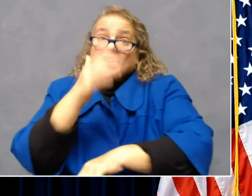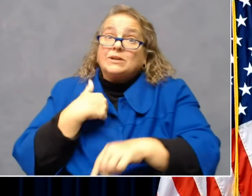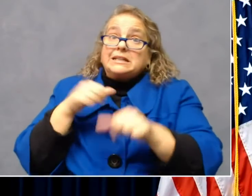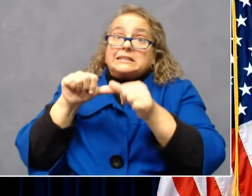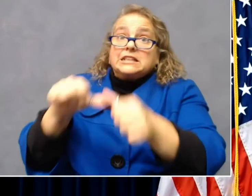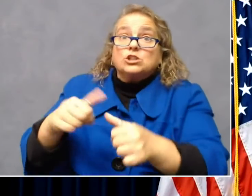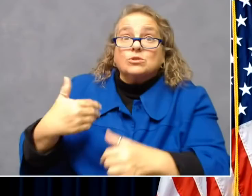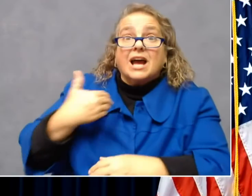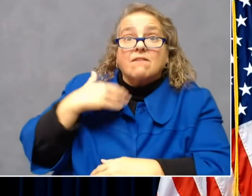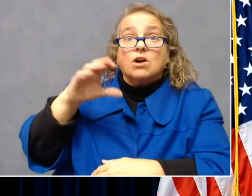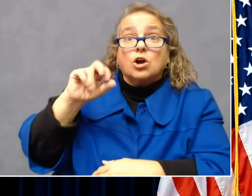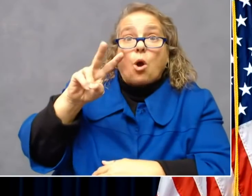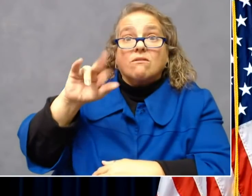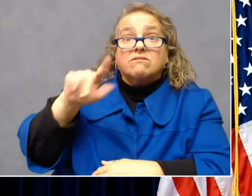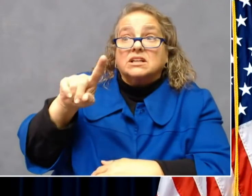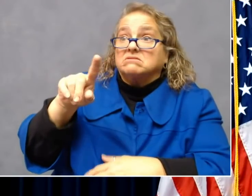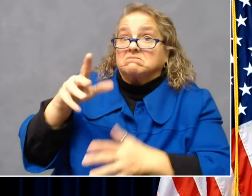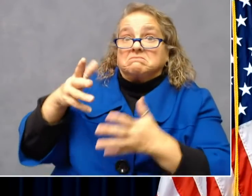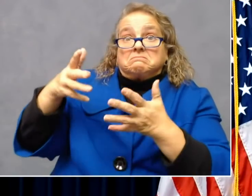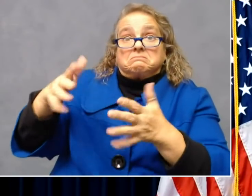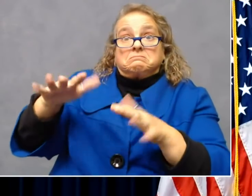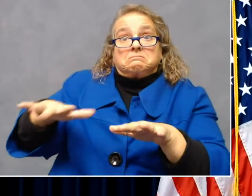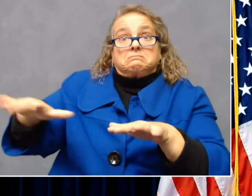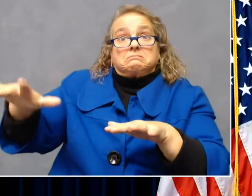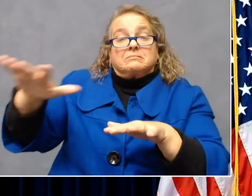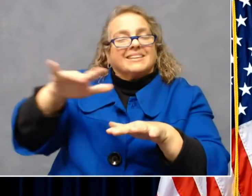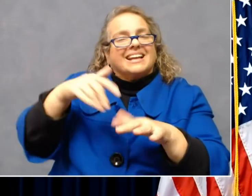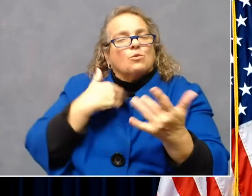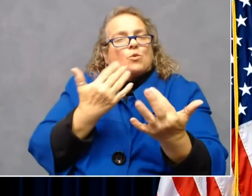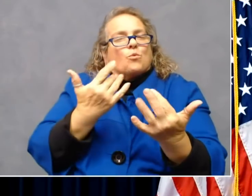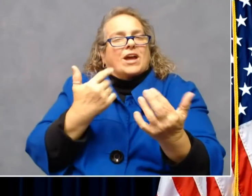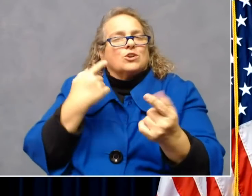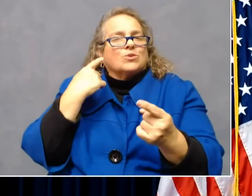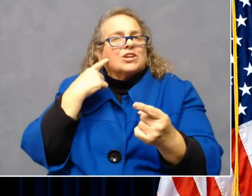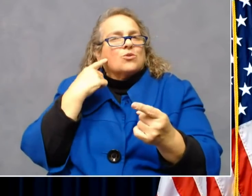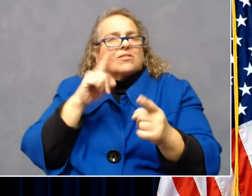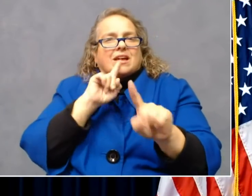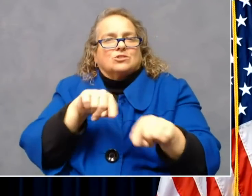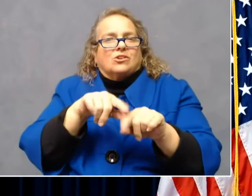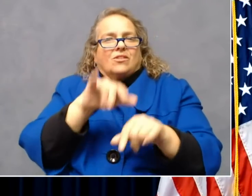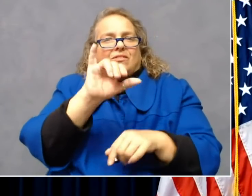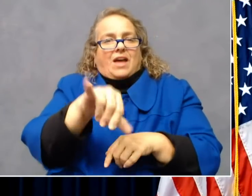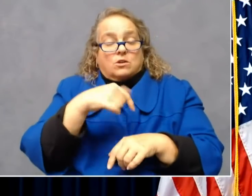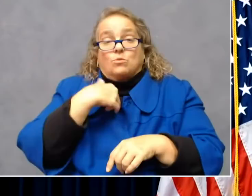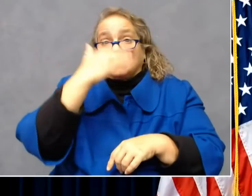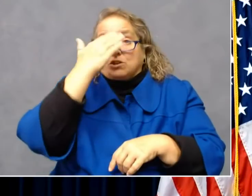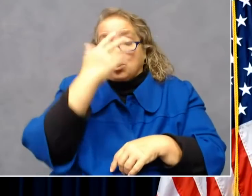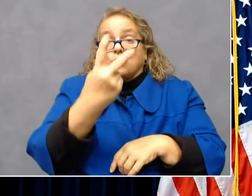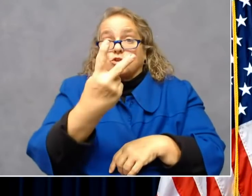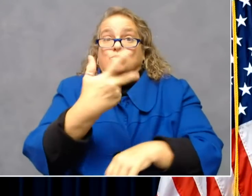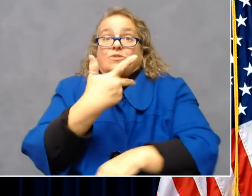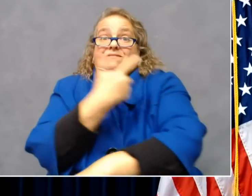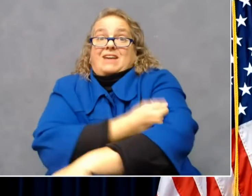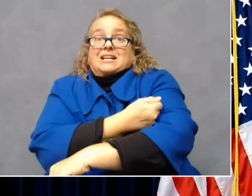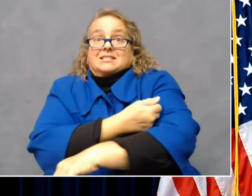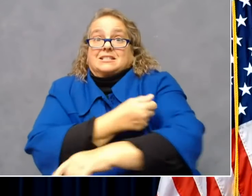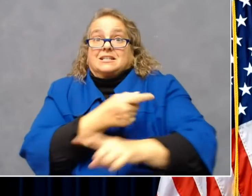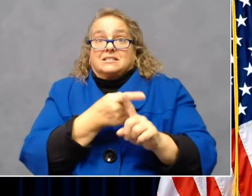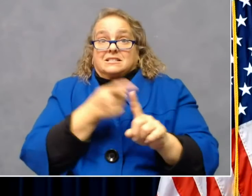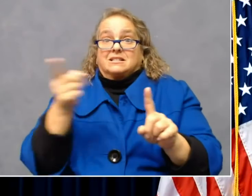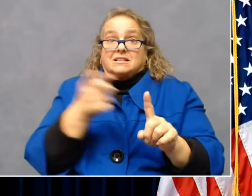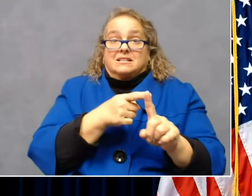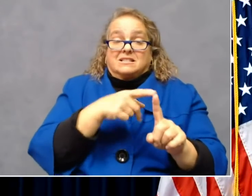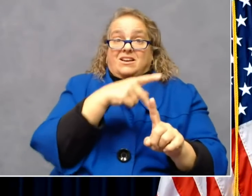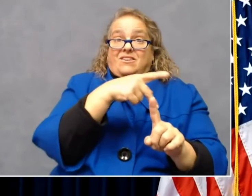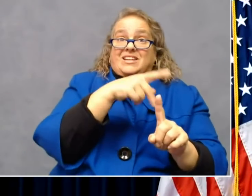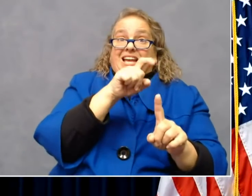that question. So what we know right now is that the two vaccines that are out there help people to